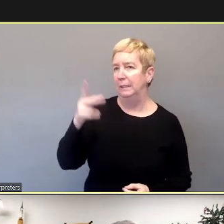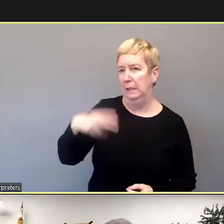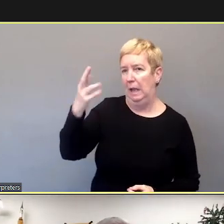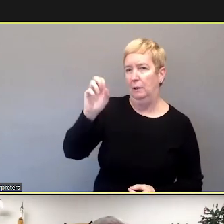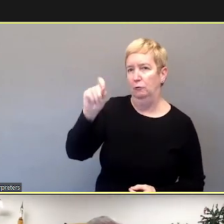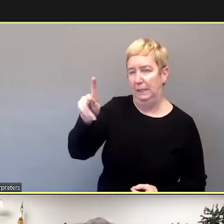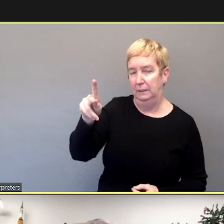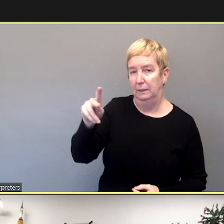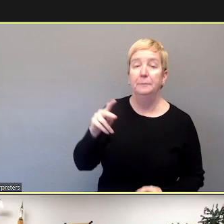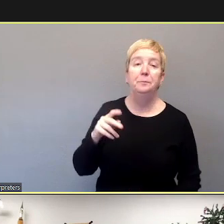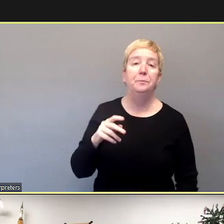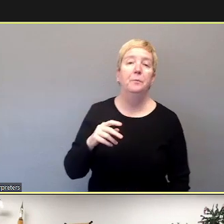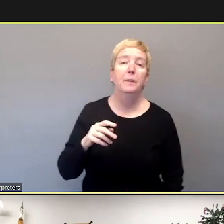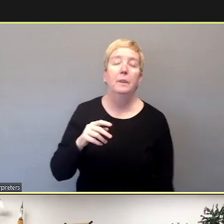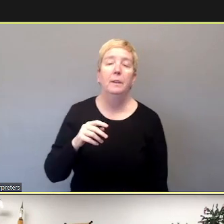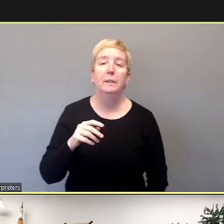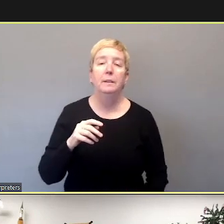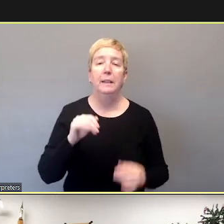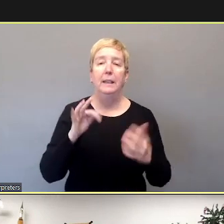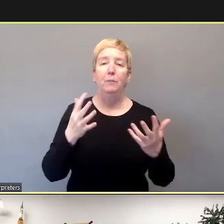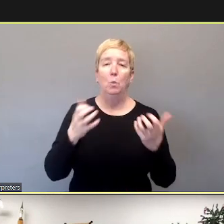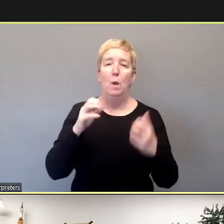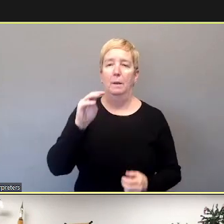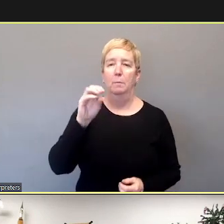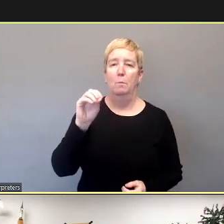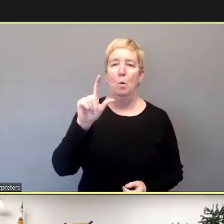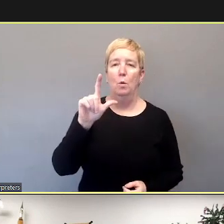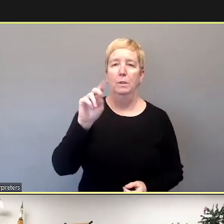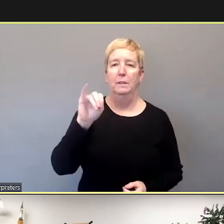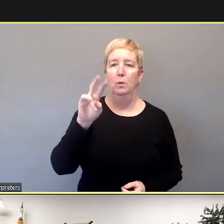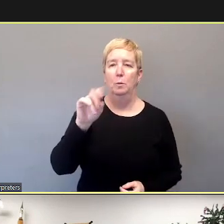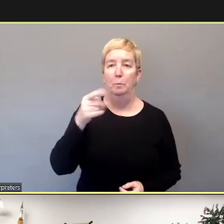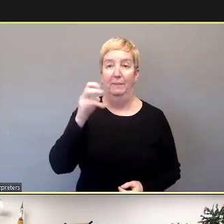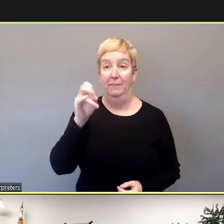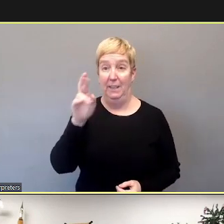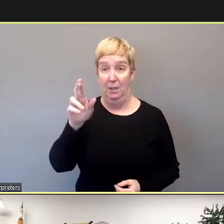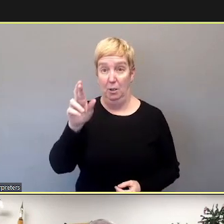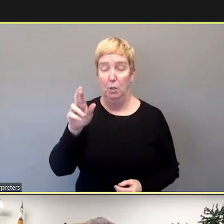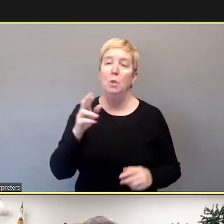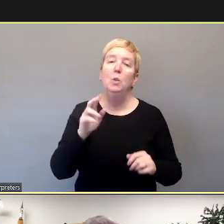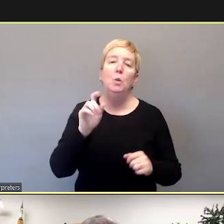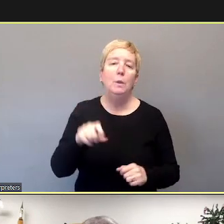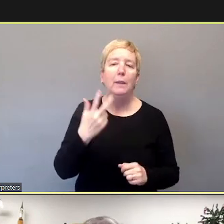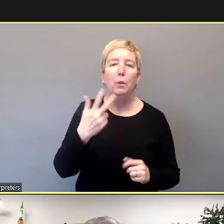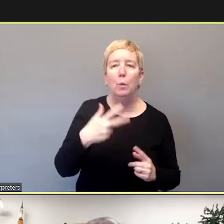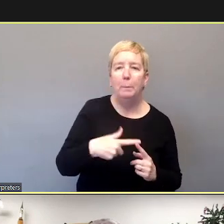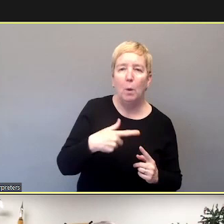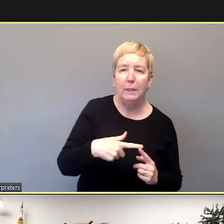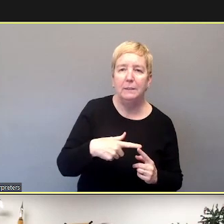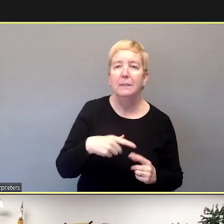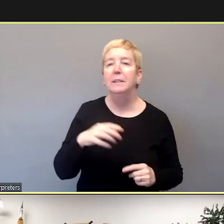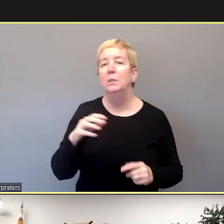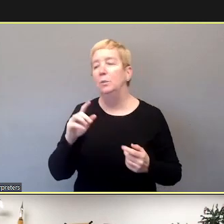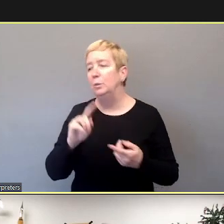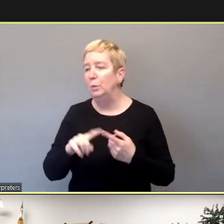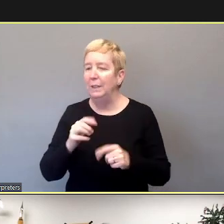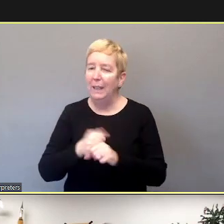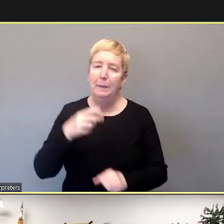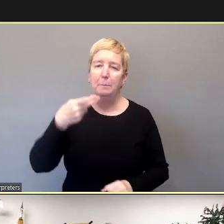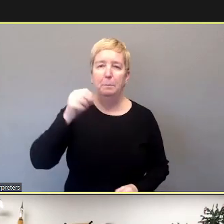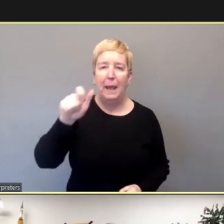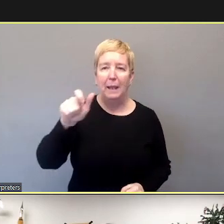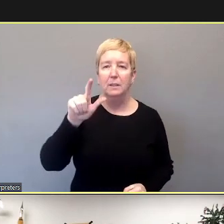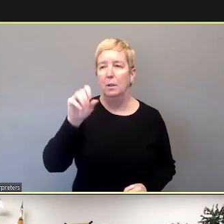get molnupiravir. You need 3 points on the system we have to get Paxlovid, but please, if you have any